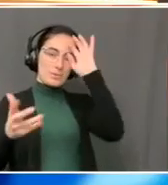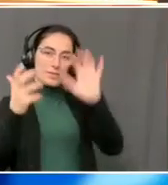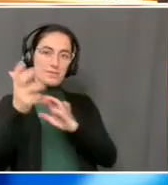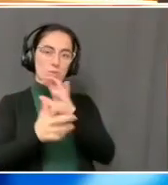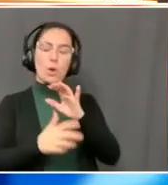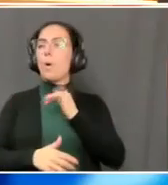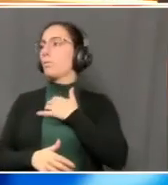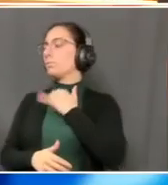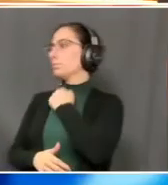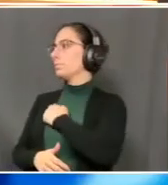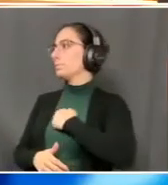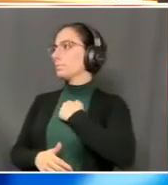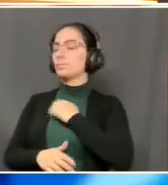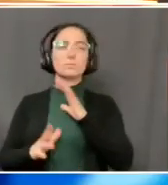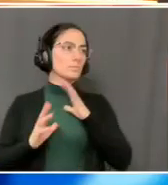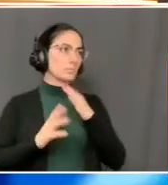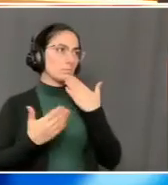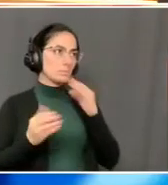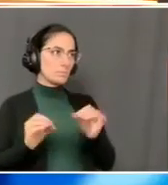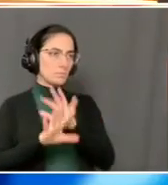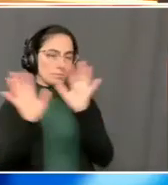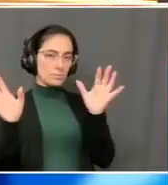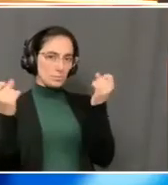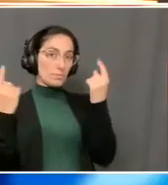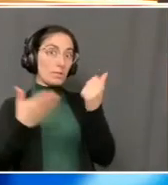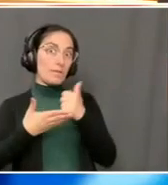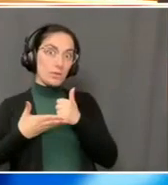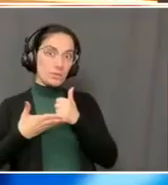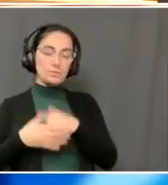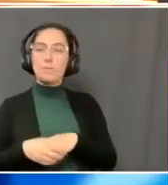Got it. No, that's helpful. And then,